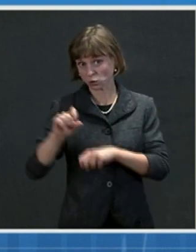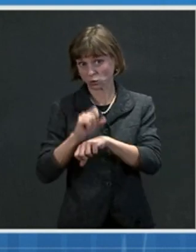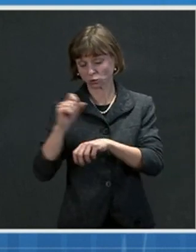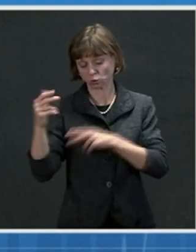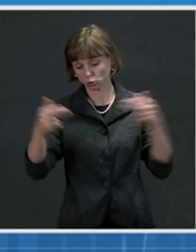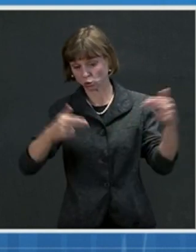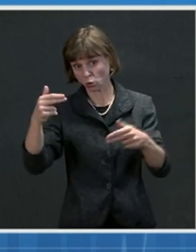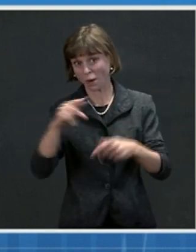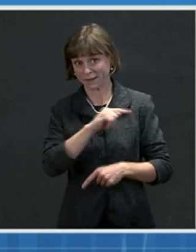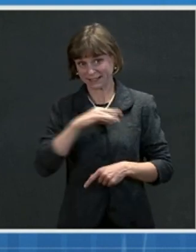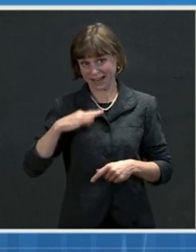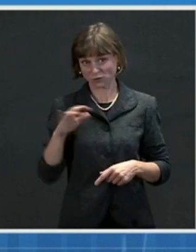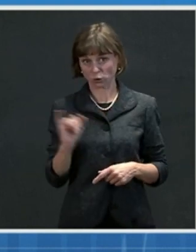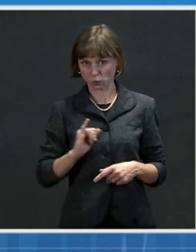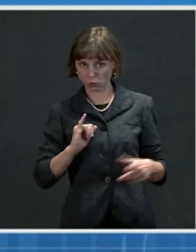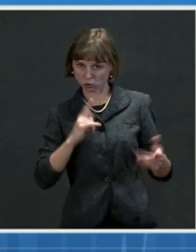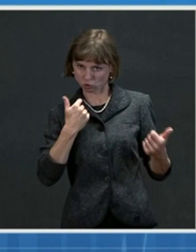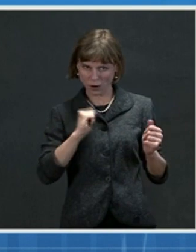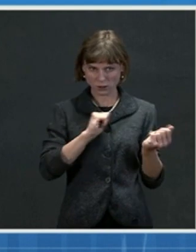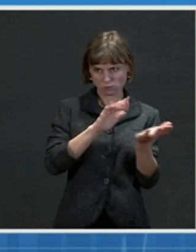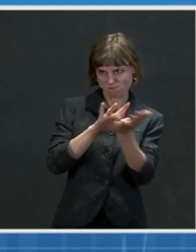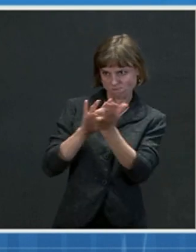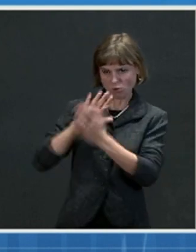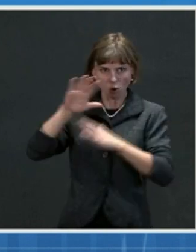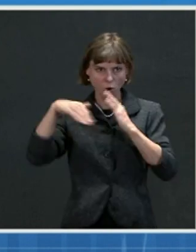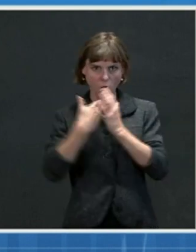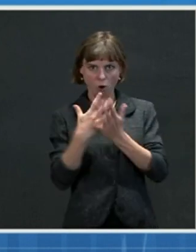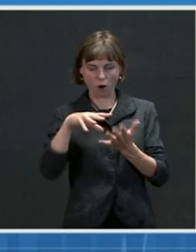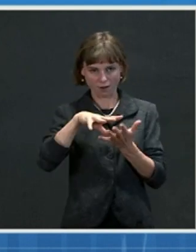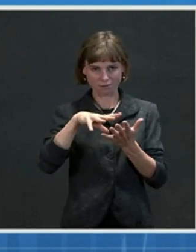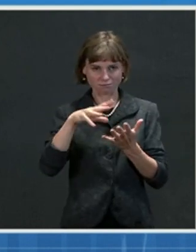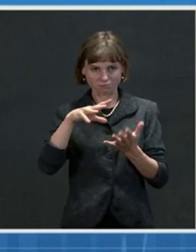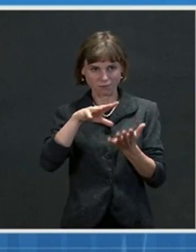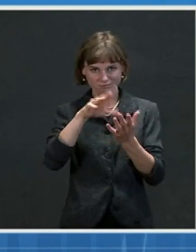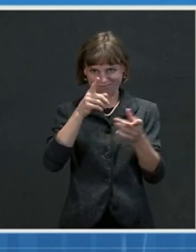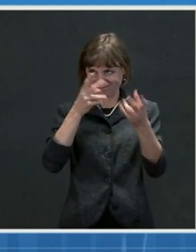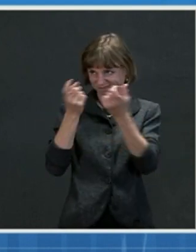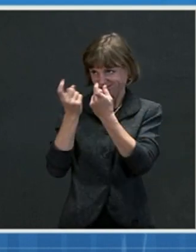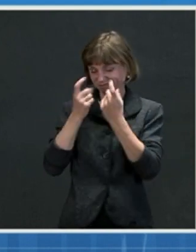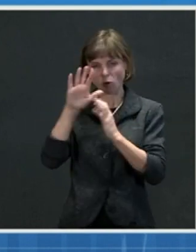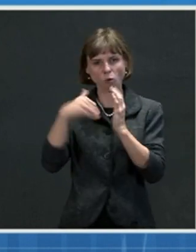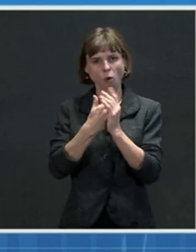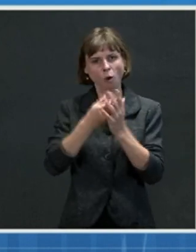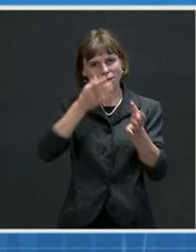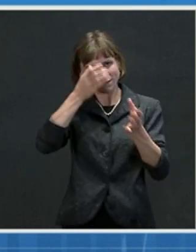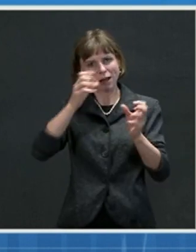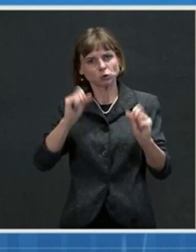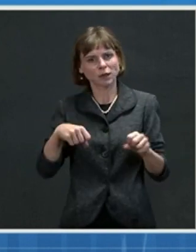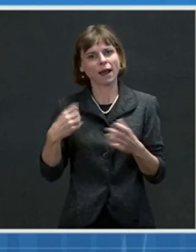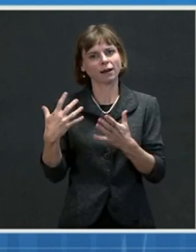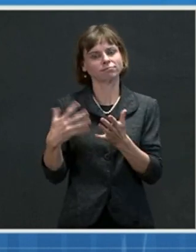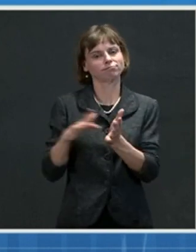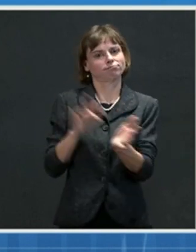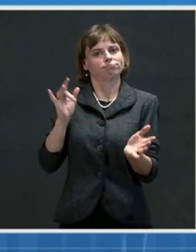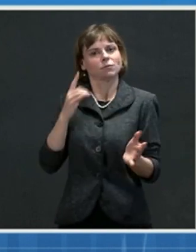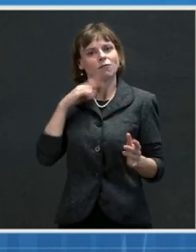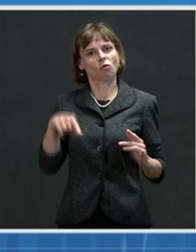effective levers we can pull in our efforts for COVID-19 health equity. Next slide, please.